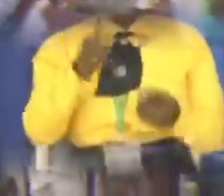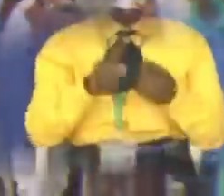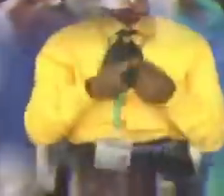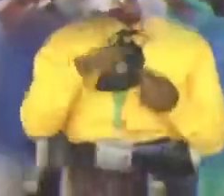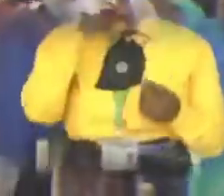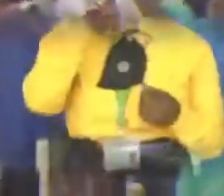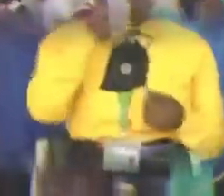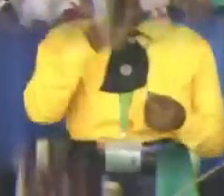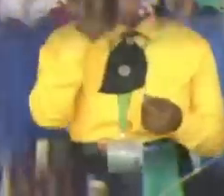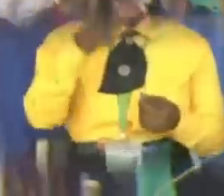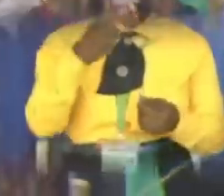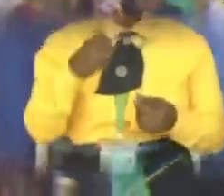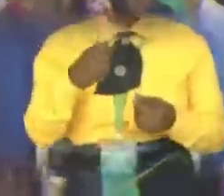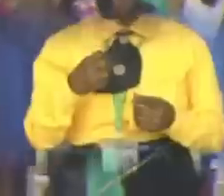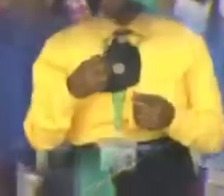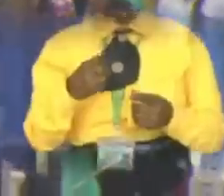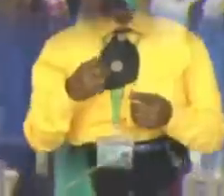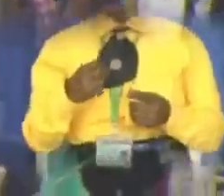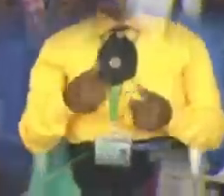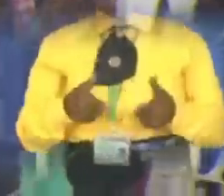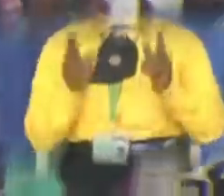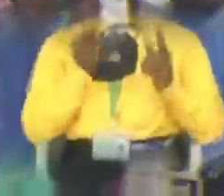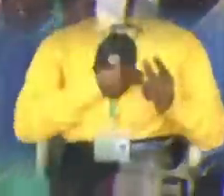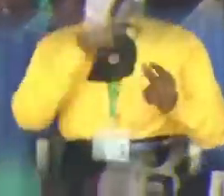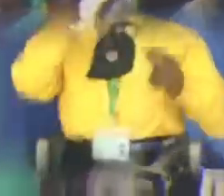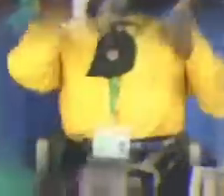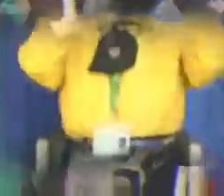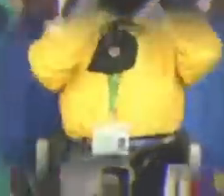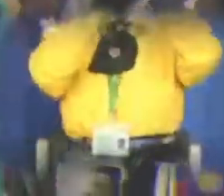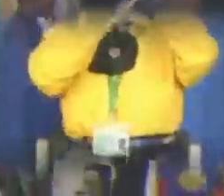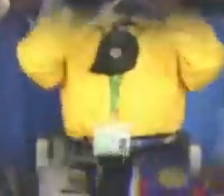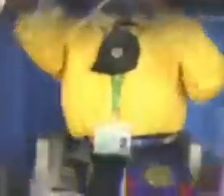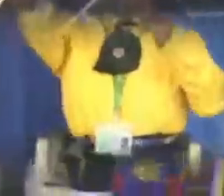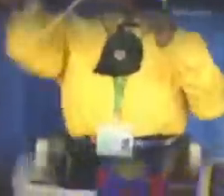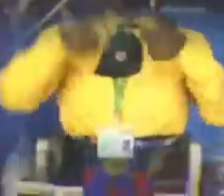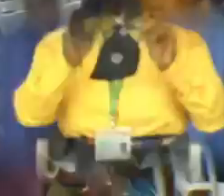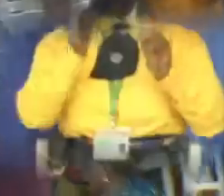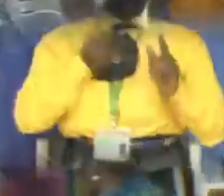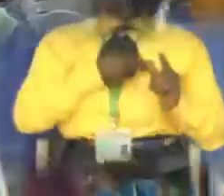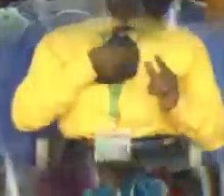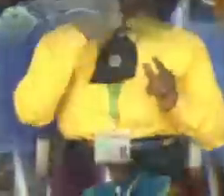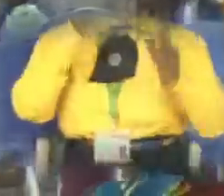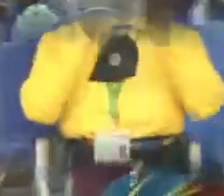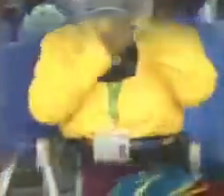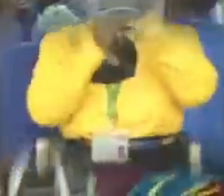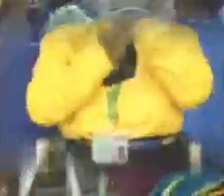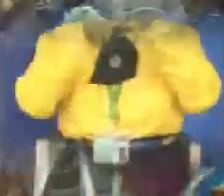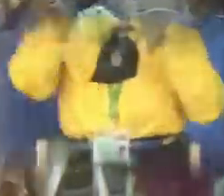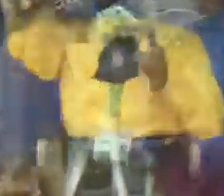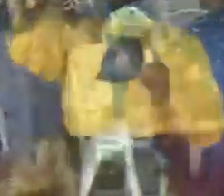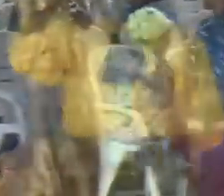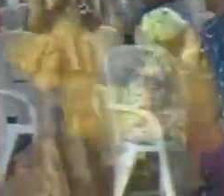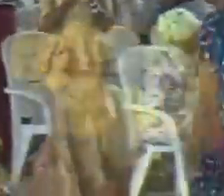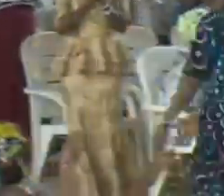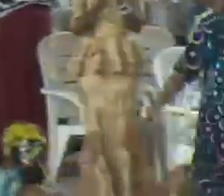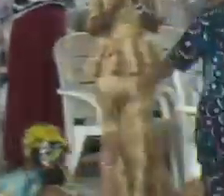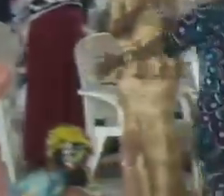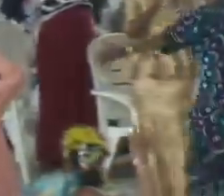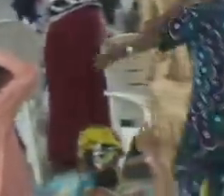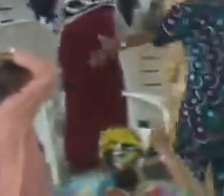Come on, brethren, let's praise Him. Let's praise Him. Let's give Him